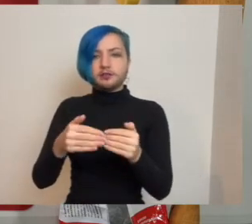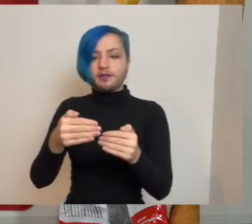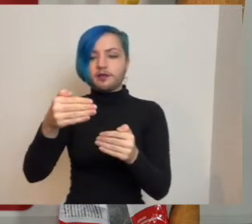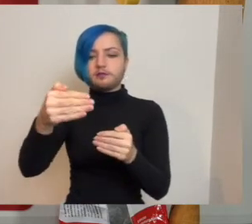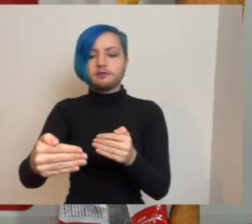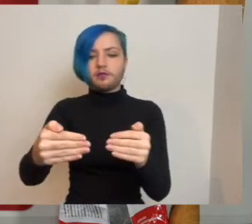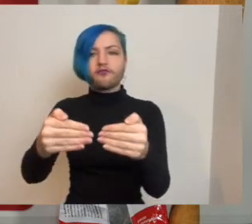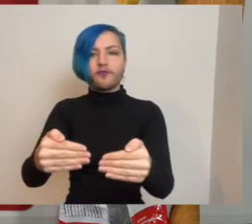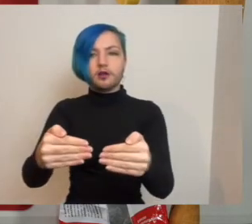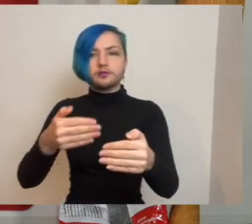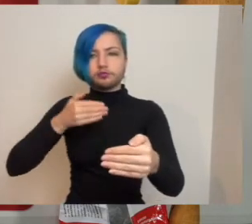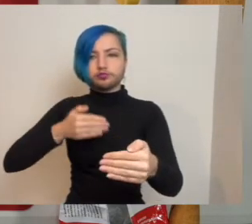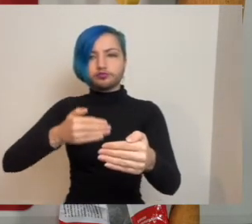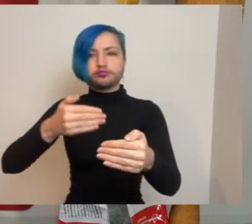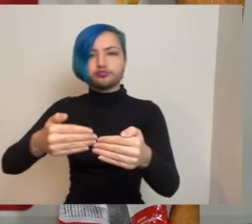this huge